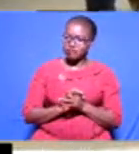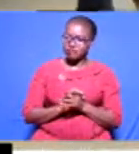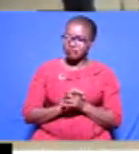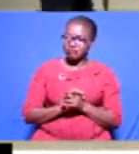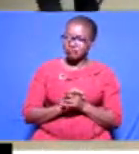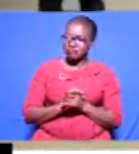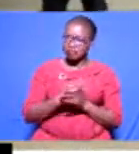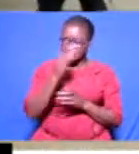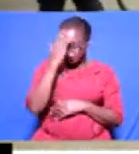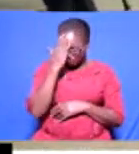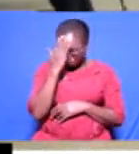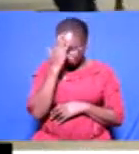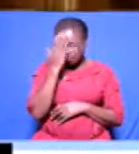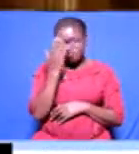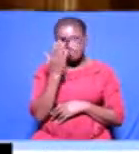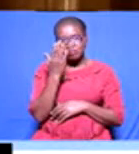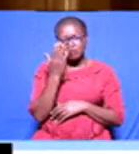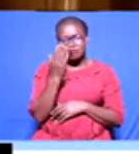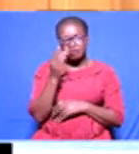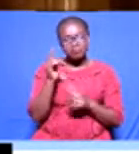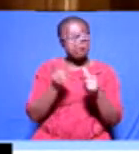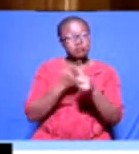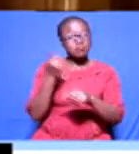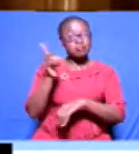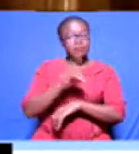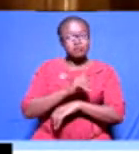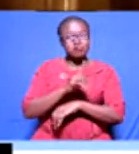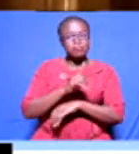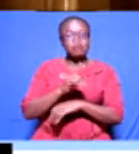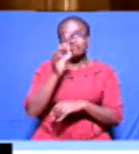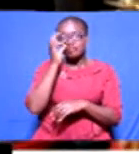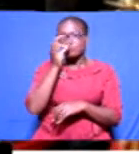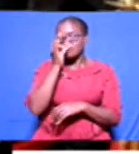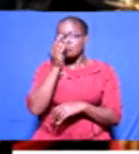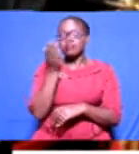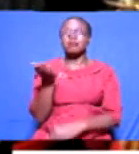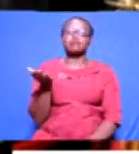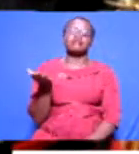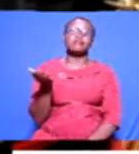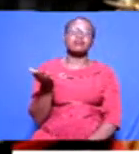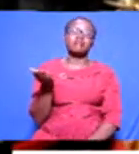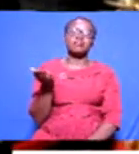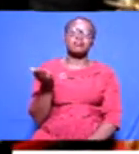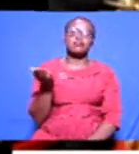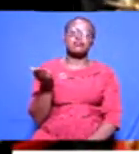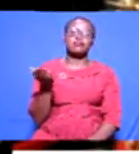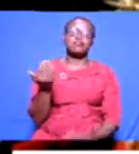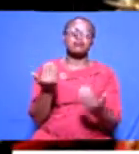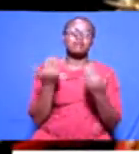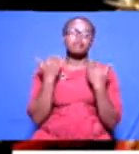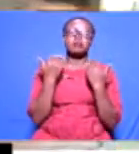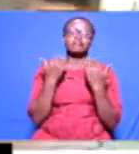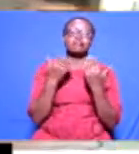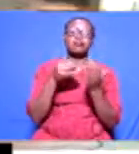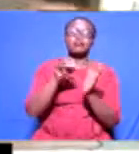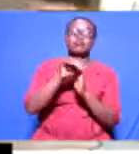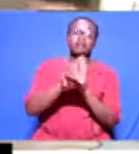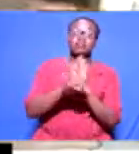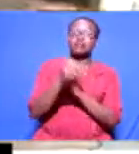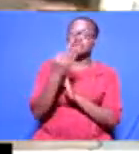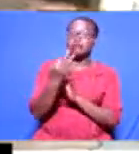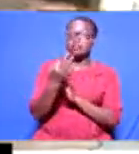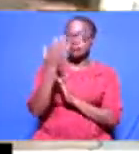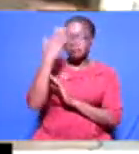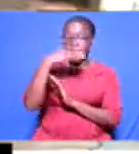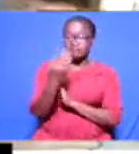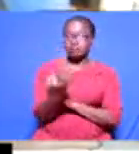Monday marked the first day where the body of retired President Mwai Kibaki will lie in state at Parliament Buildings for 3 days.